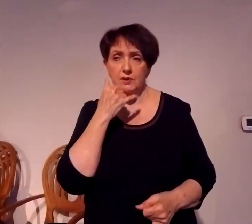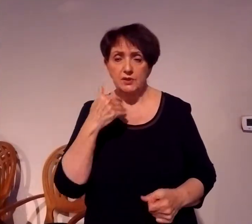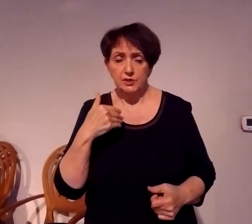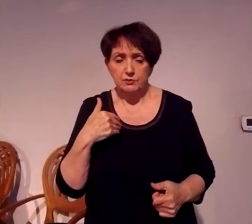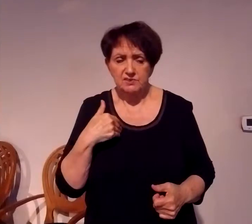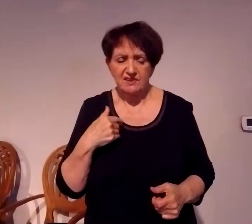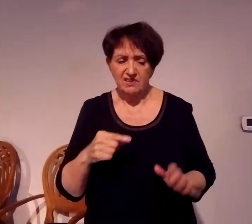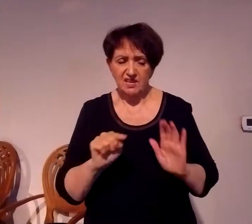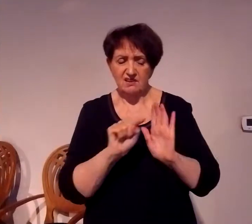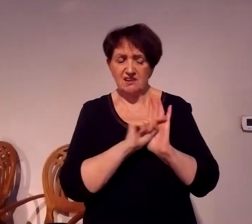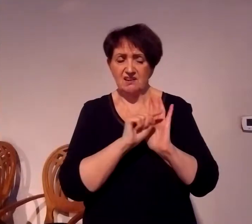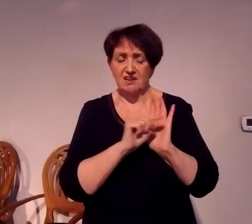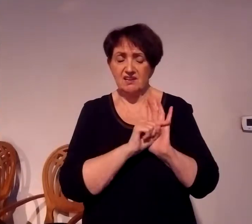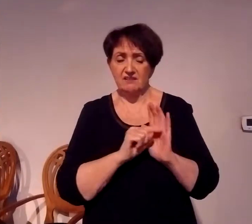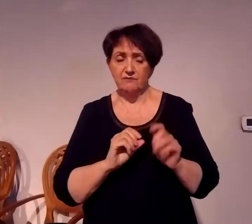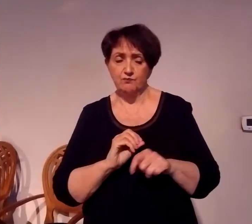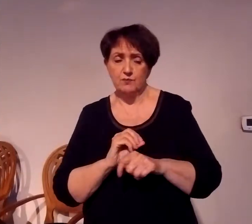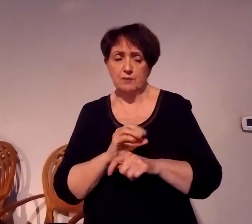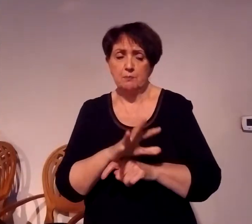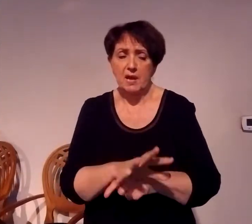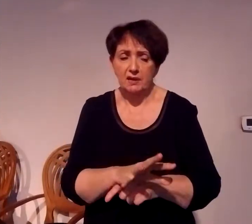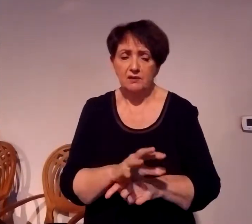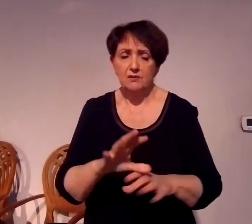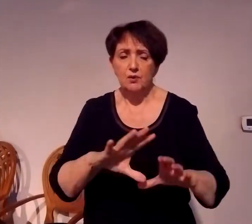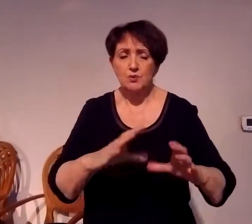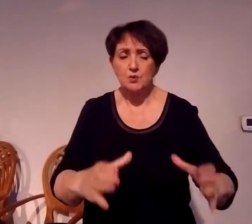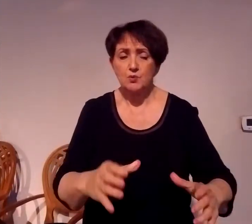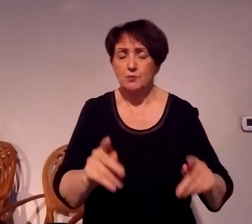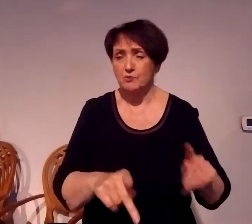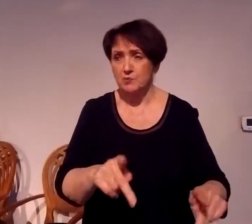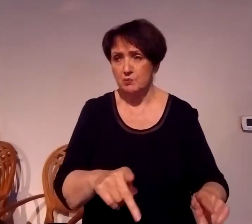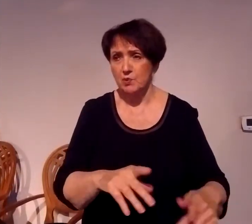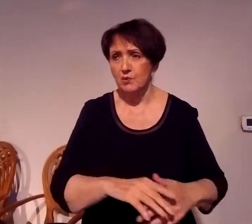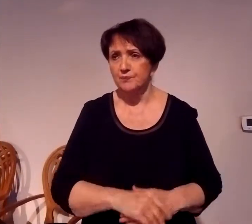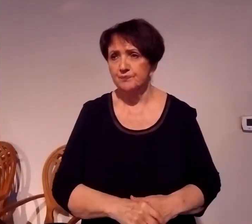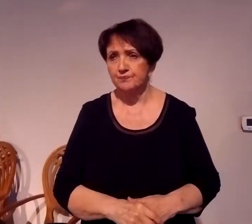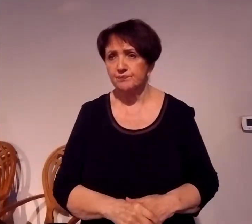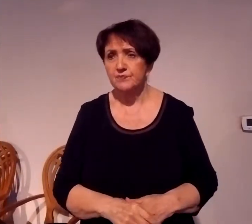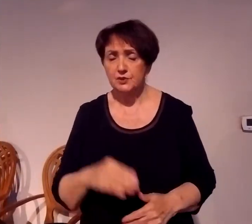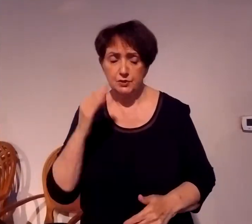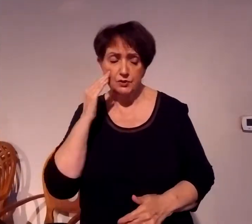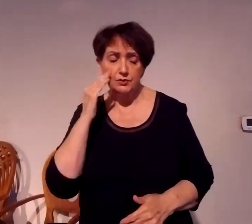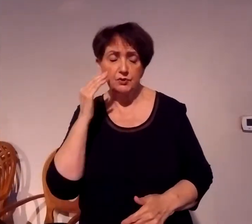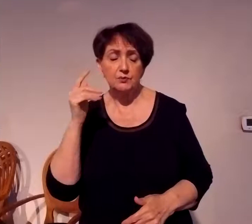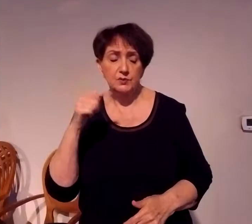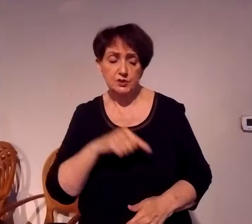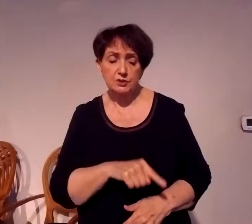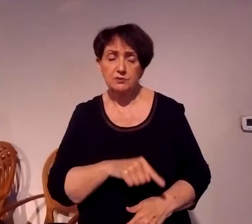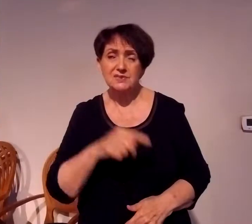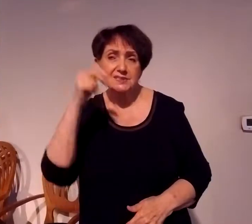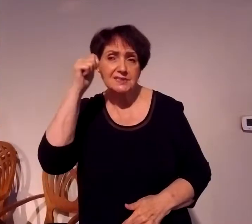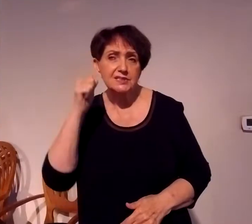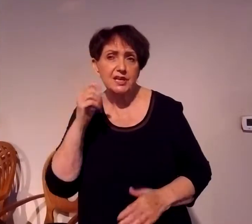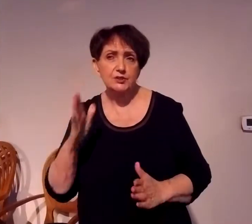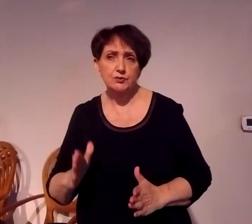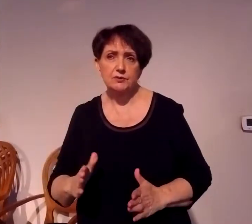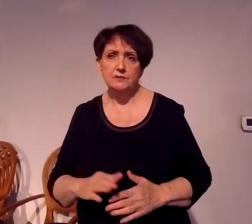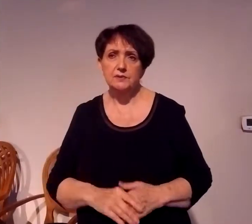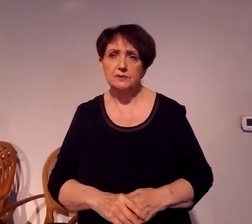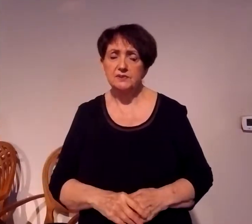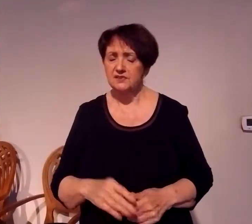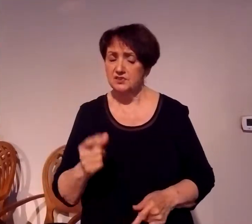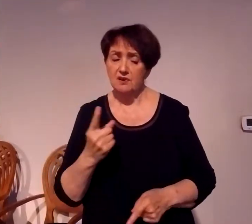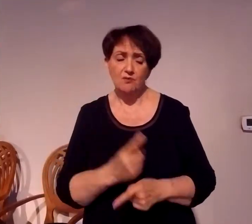highly negative impact on a group of people. She knew this when she was a teenager. This is not